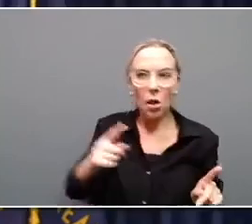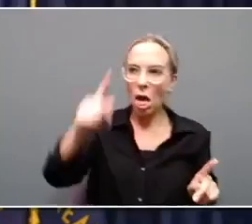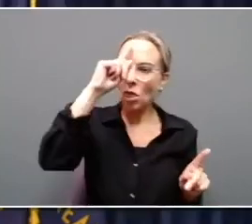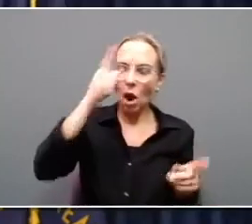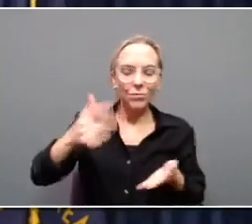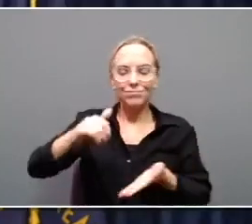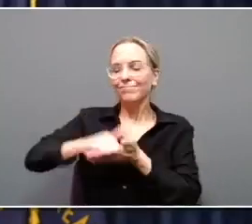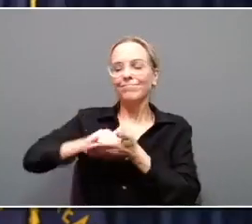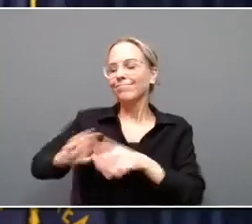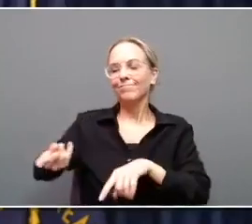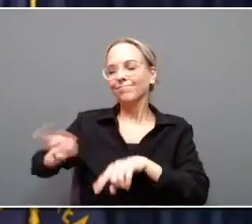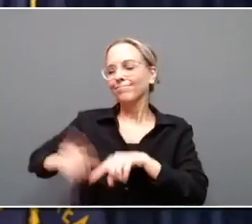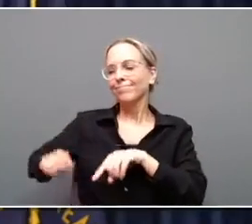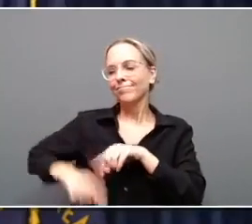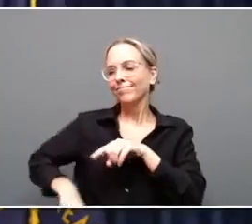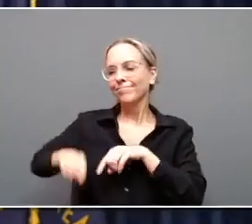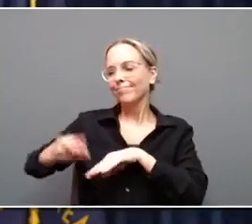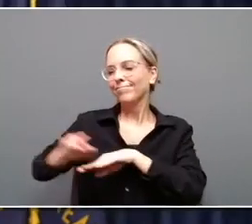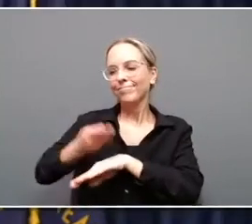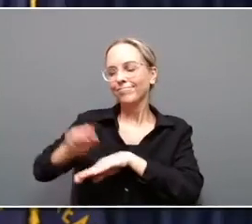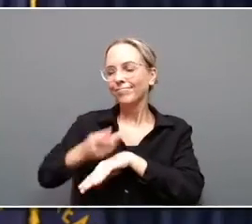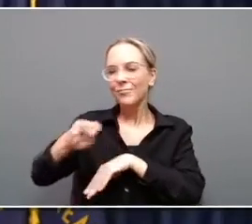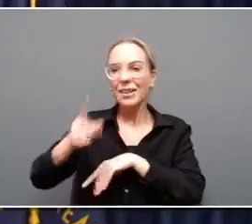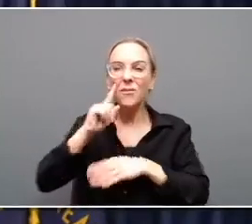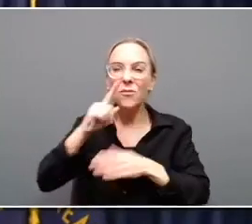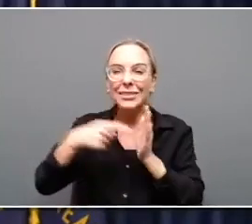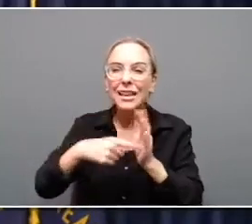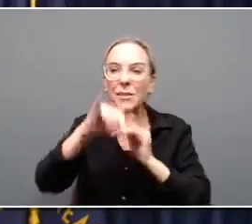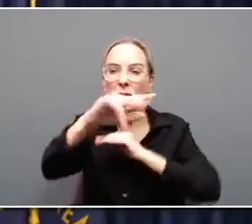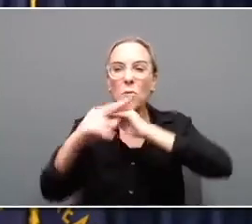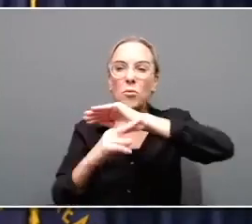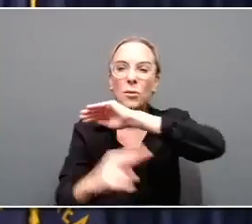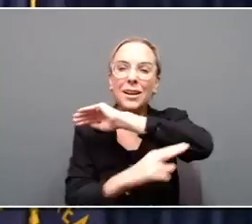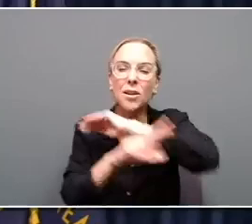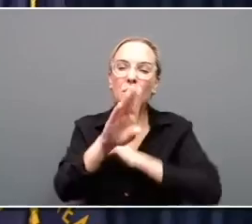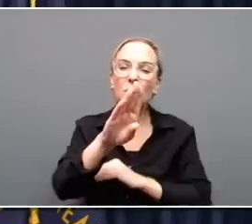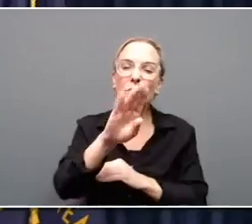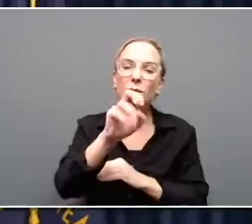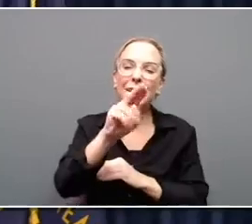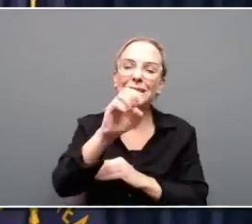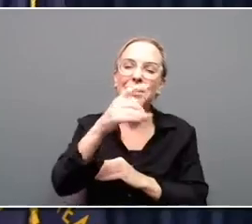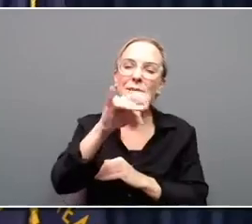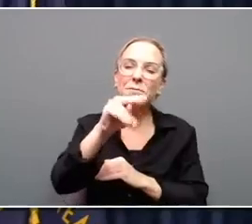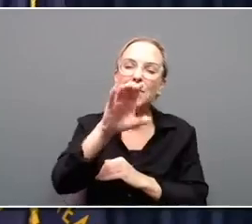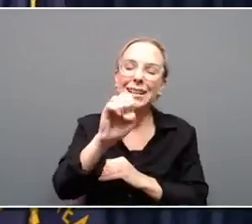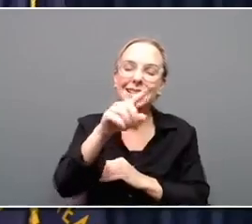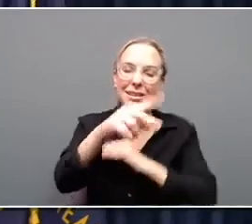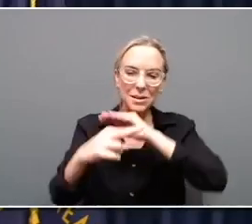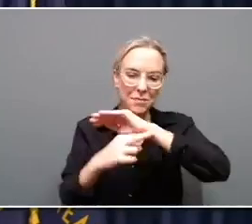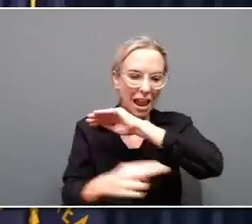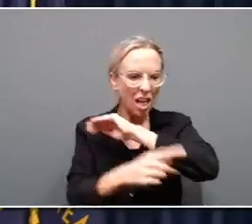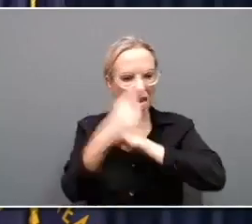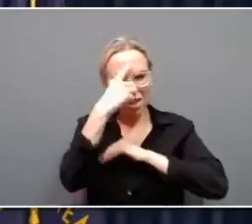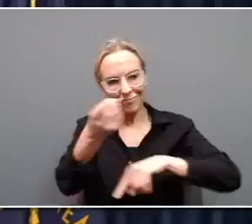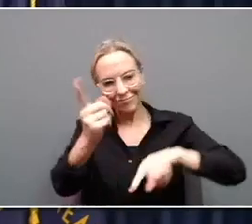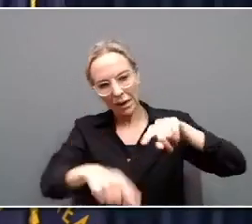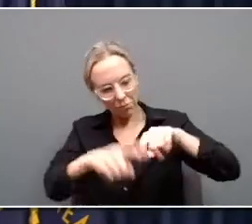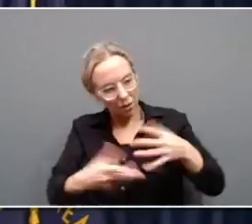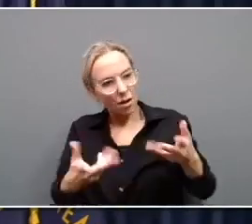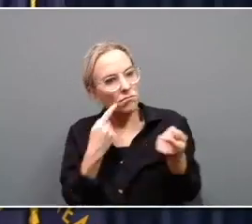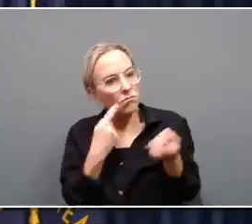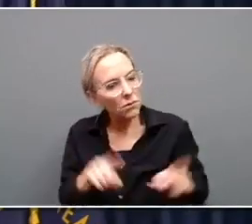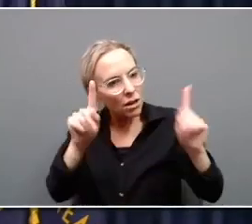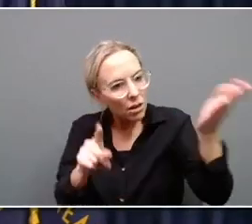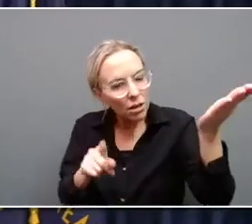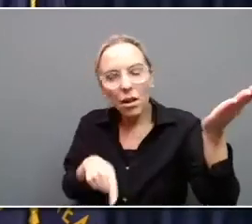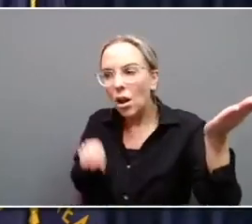infrastructure projects done, like the Brent Spence Companion Bridge, 4-laning the Mountain Parkway, and moving I-69 forward. Our families